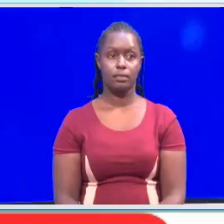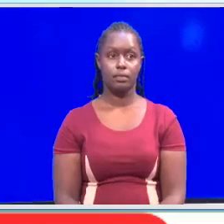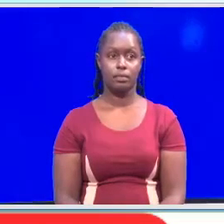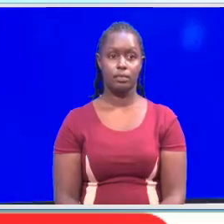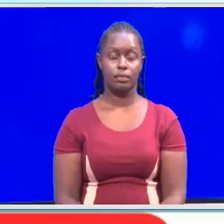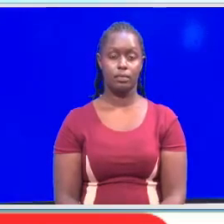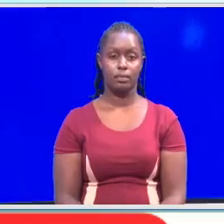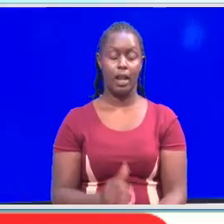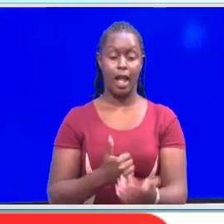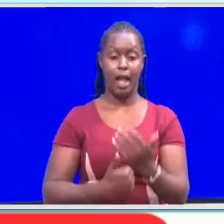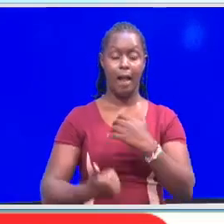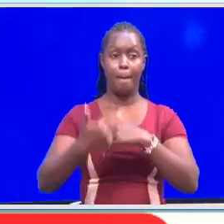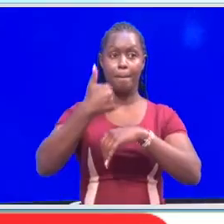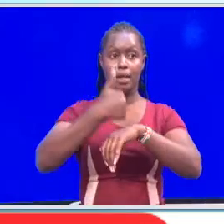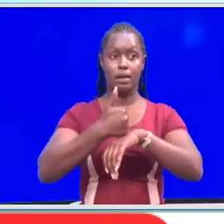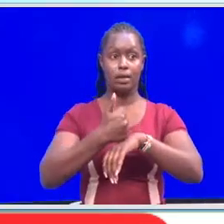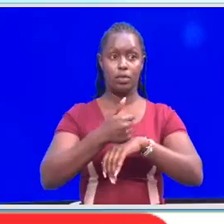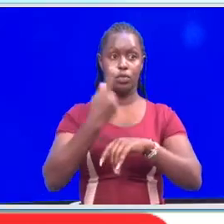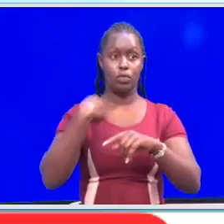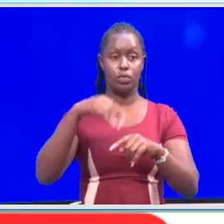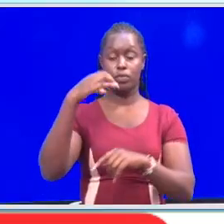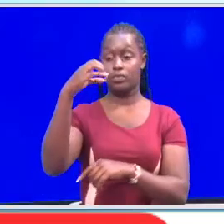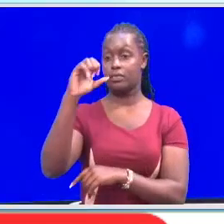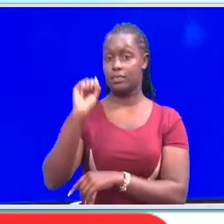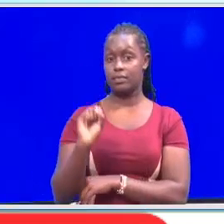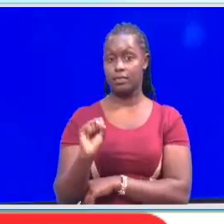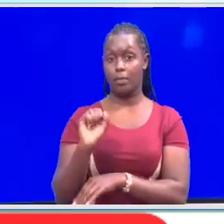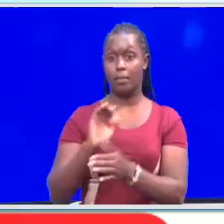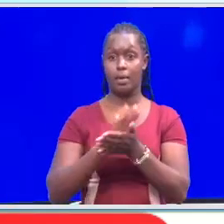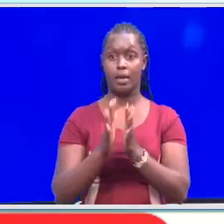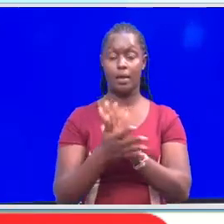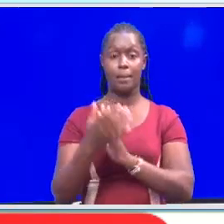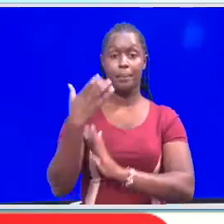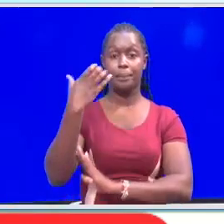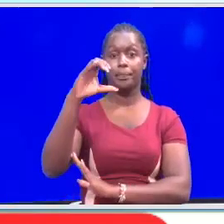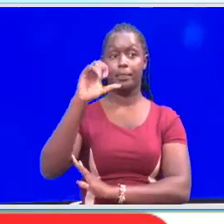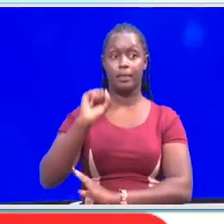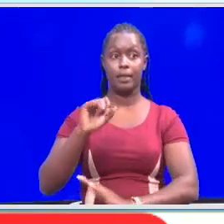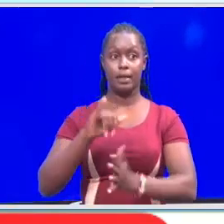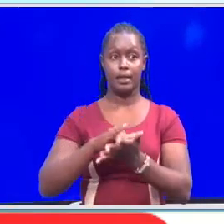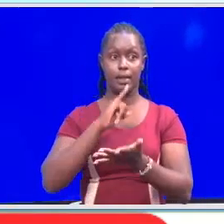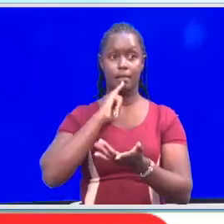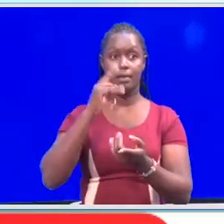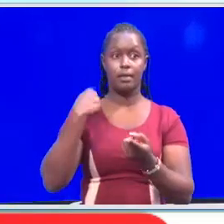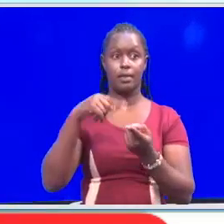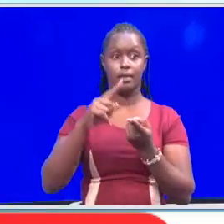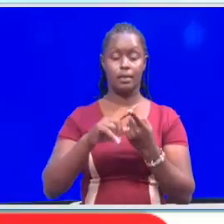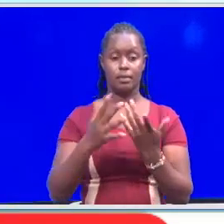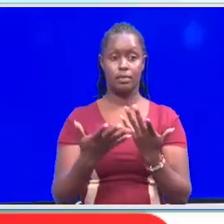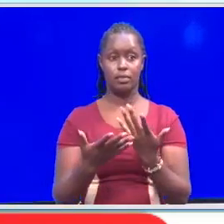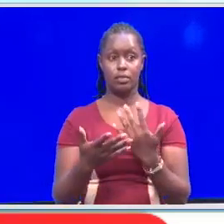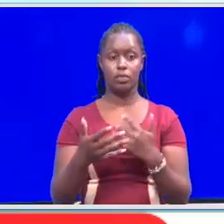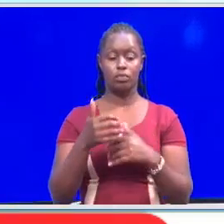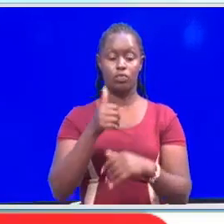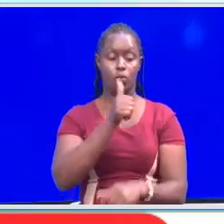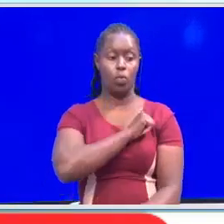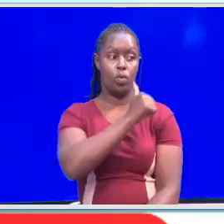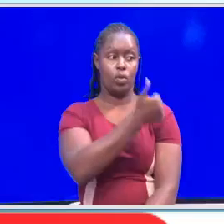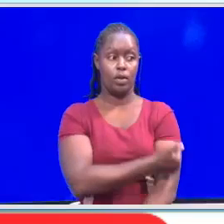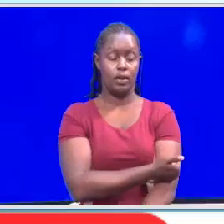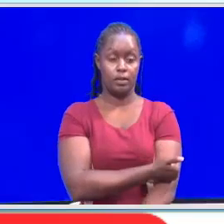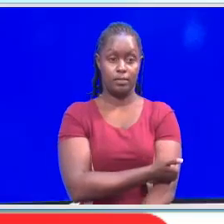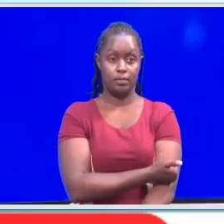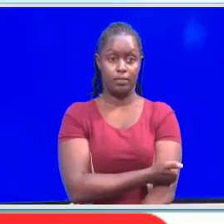appointment to cabinet or nomination to cabinet is the prerogative of the appointing authority.